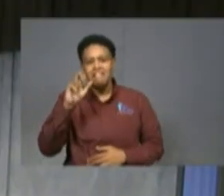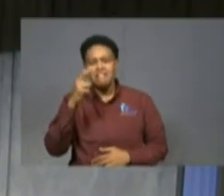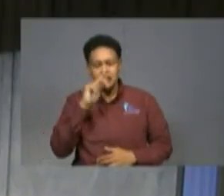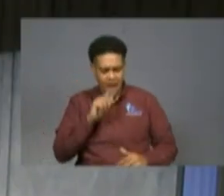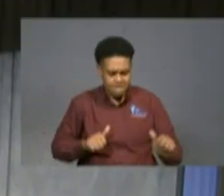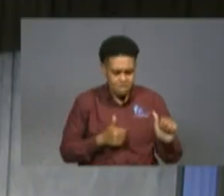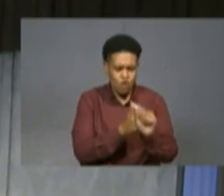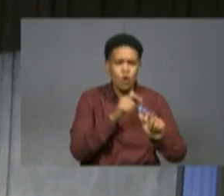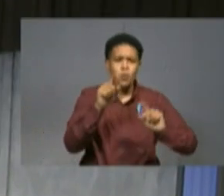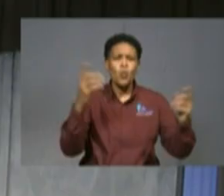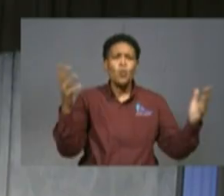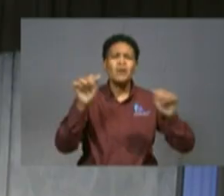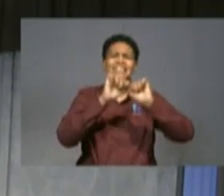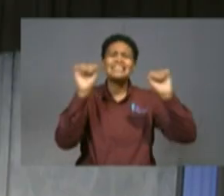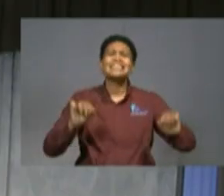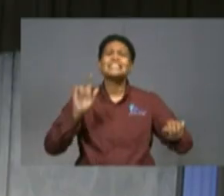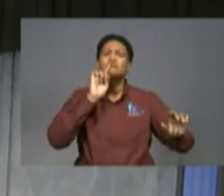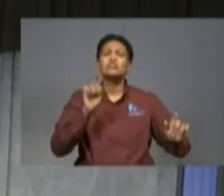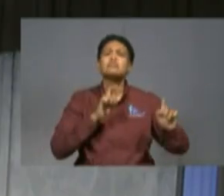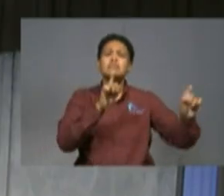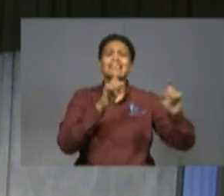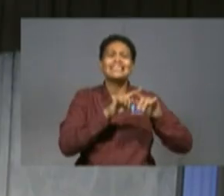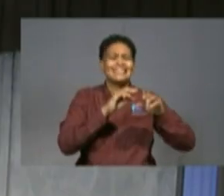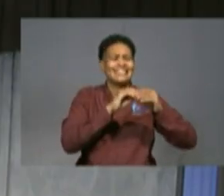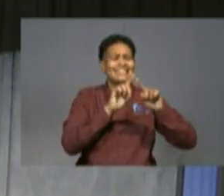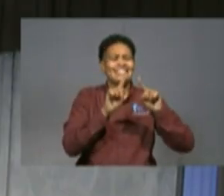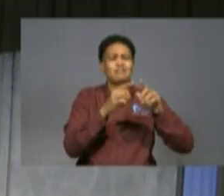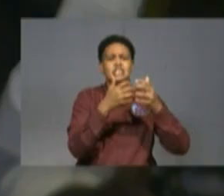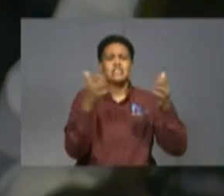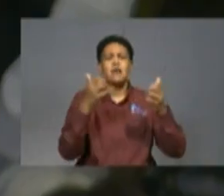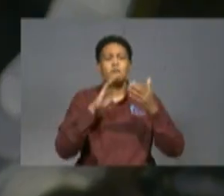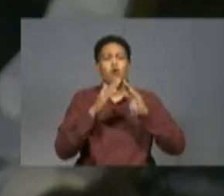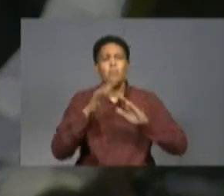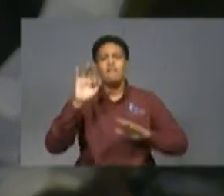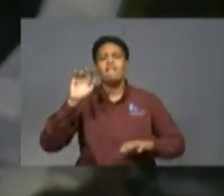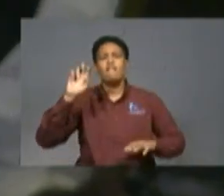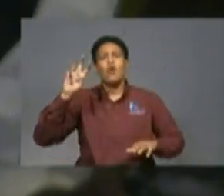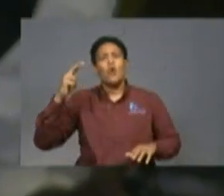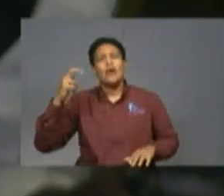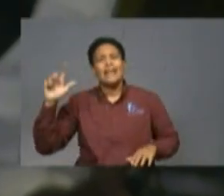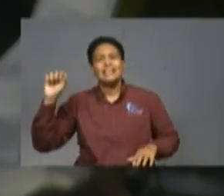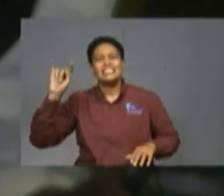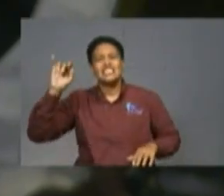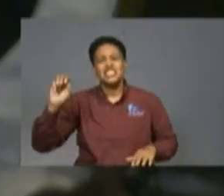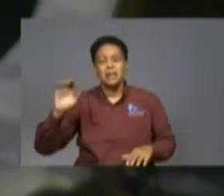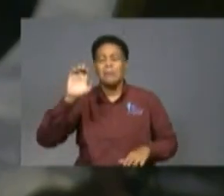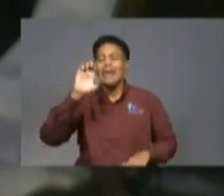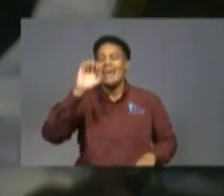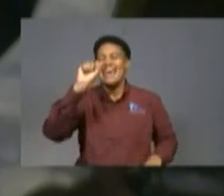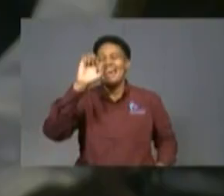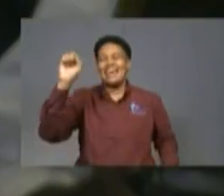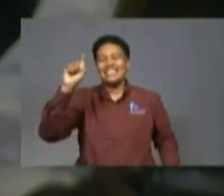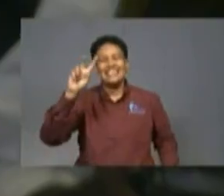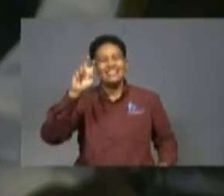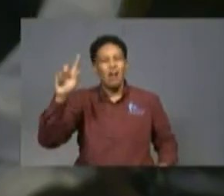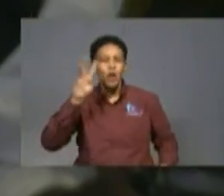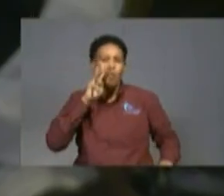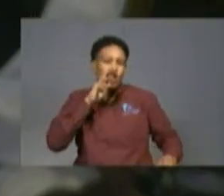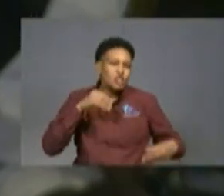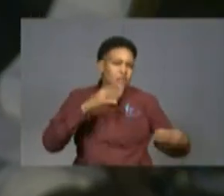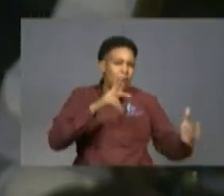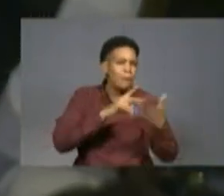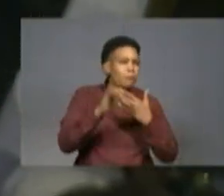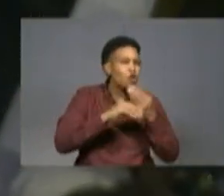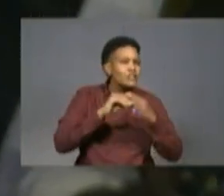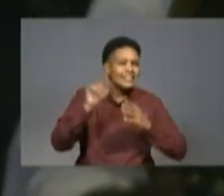question was, water systems have been commissioned in several communities, Flower Hill and St. James. There's also the Essex Valley Water Supply Project in St. Elizabeth. But this is